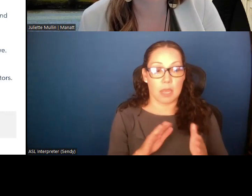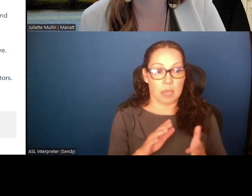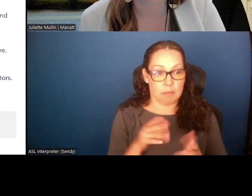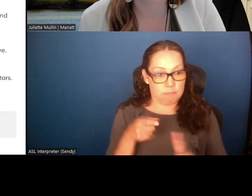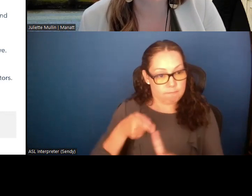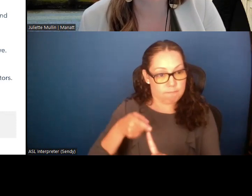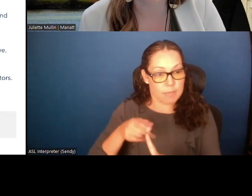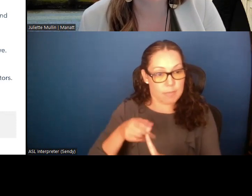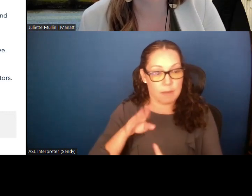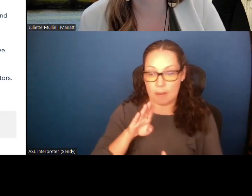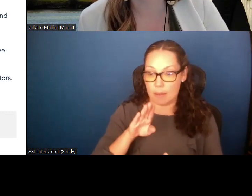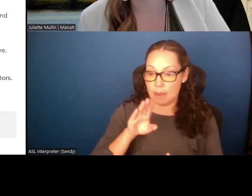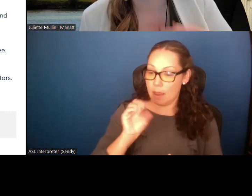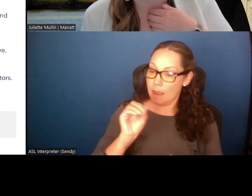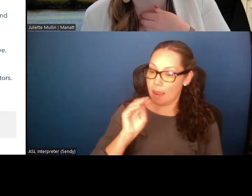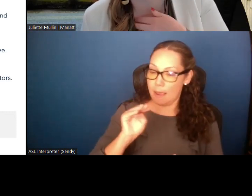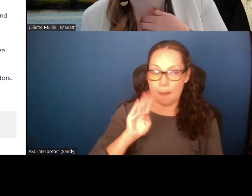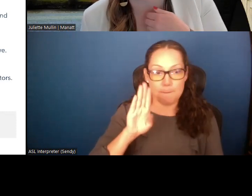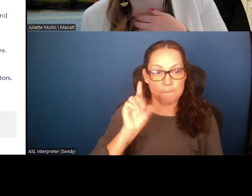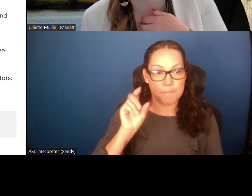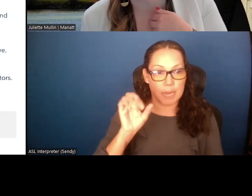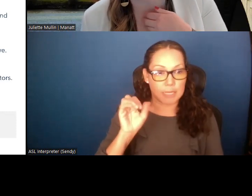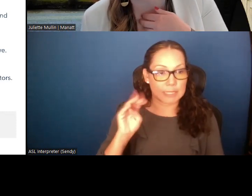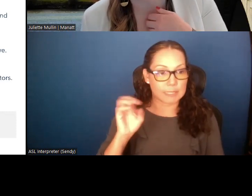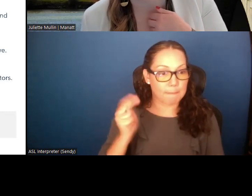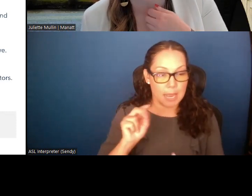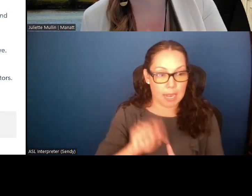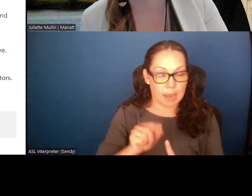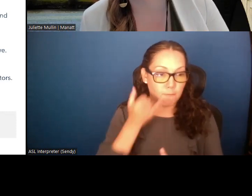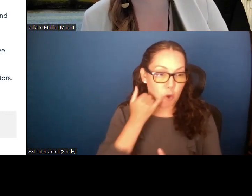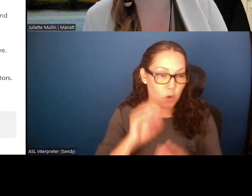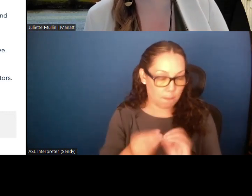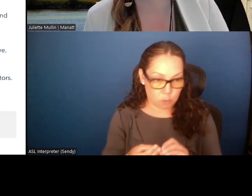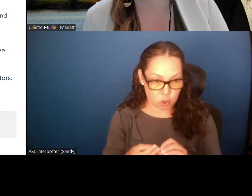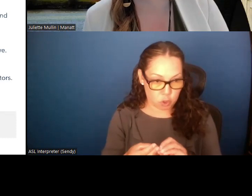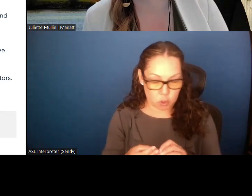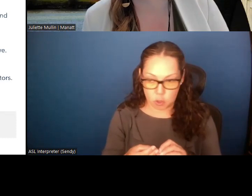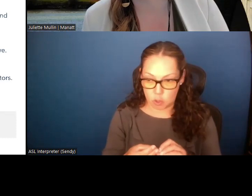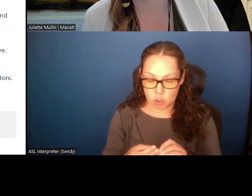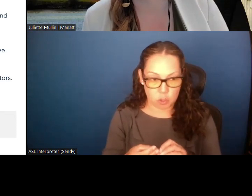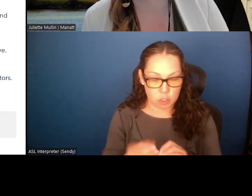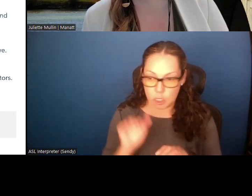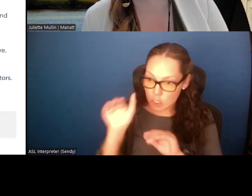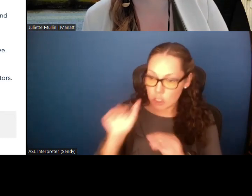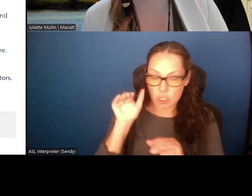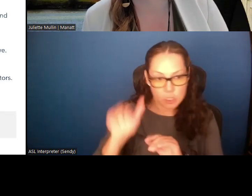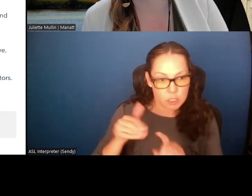getting the ombudsman's phone number, which was really frowned upon. And so I was not